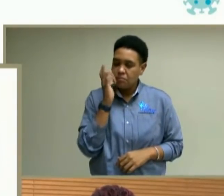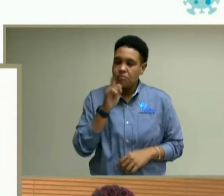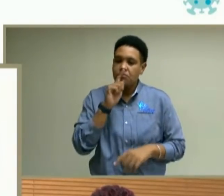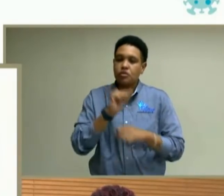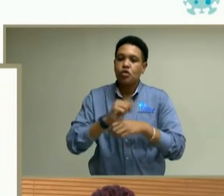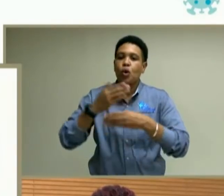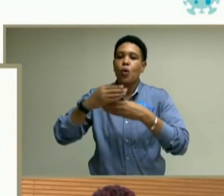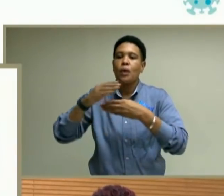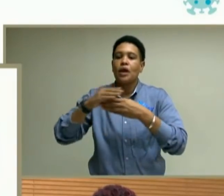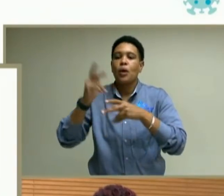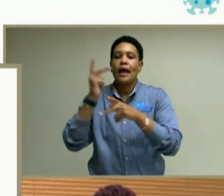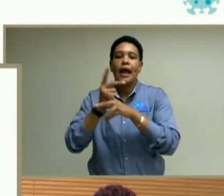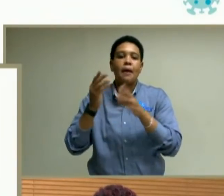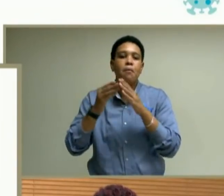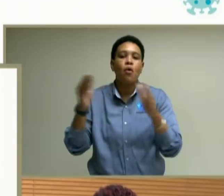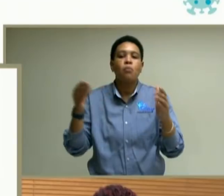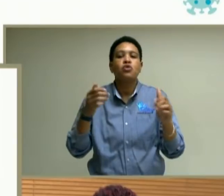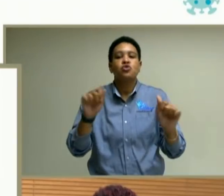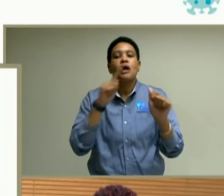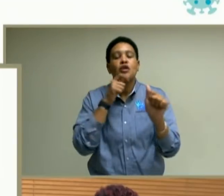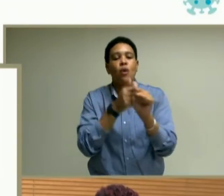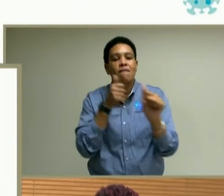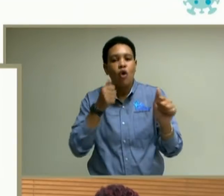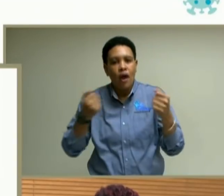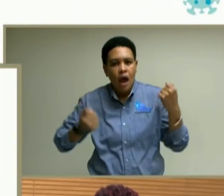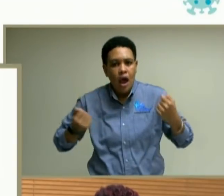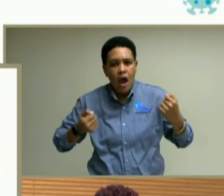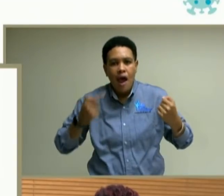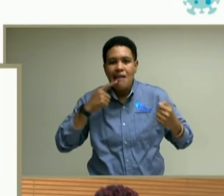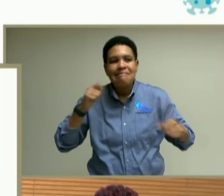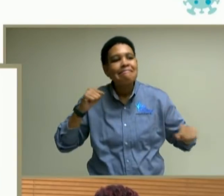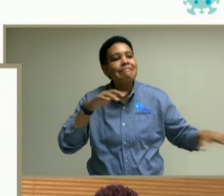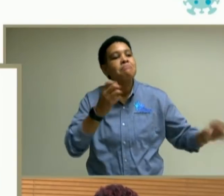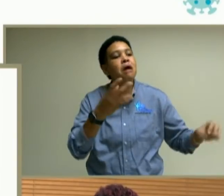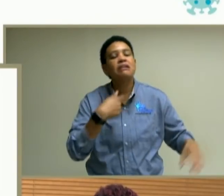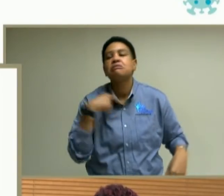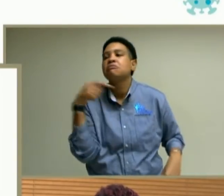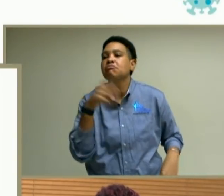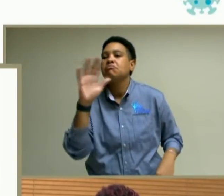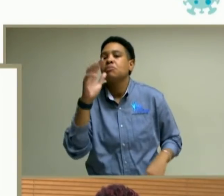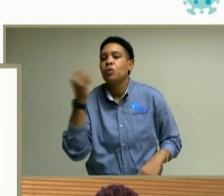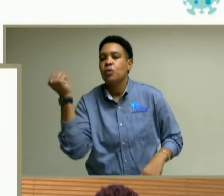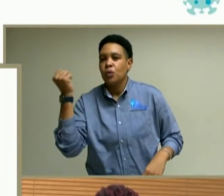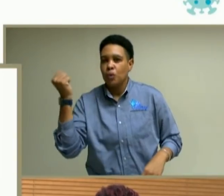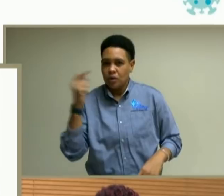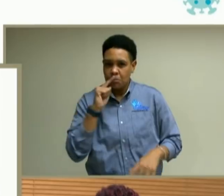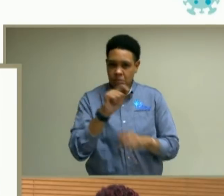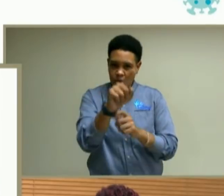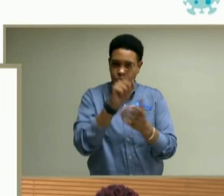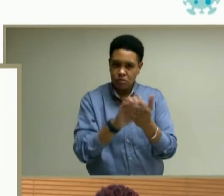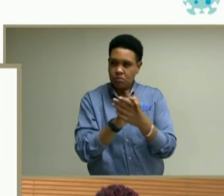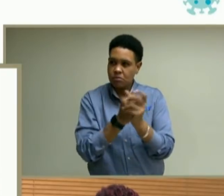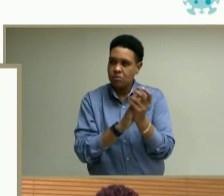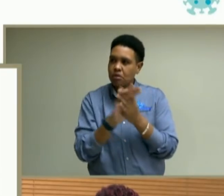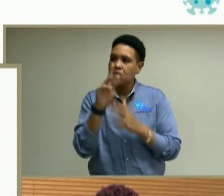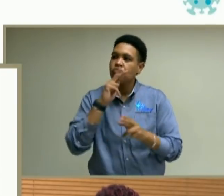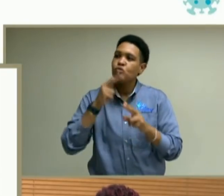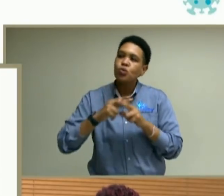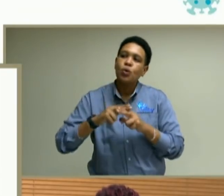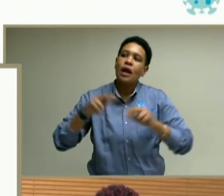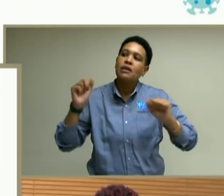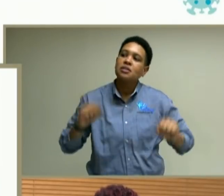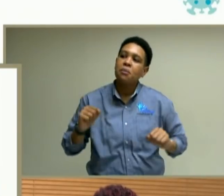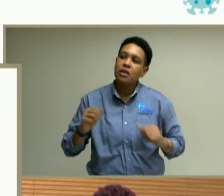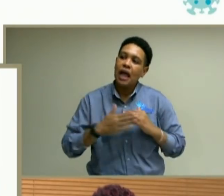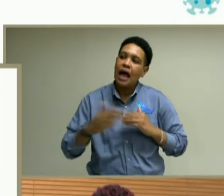kept open. Try to avoid vehicles that are overcrowded. Make sure you hand sanitize as soon as